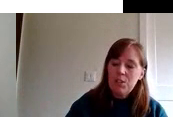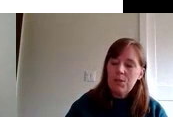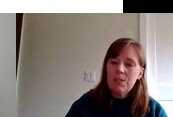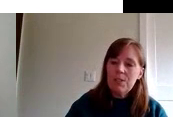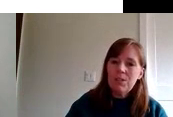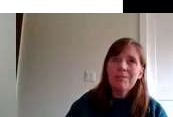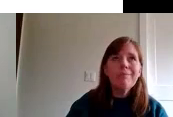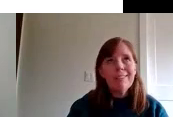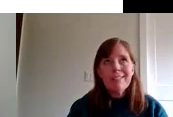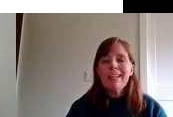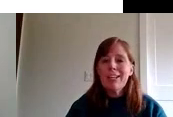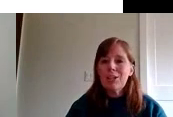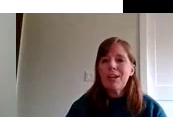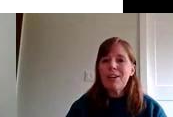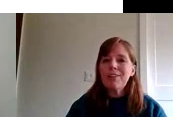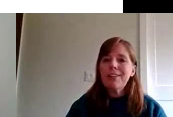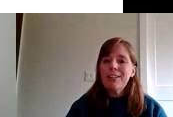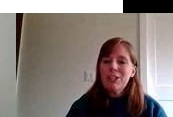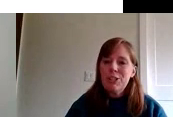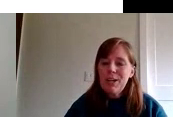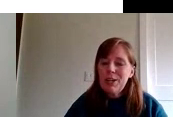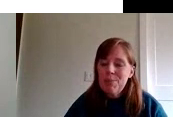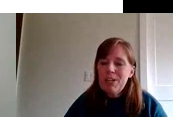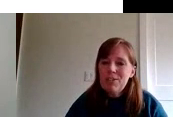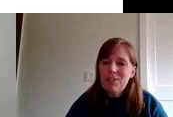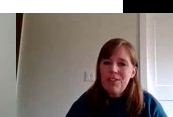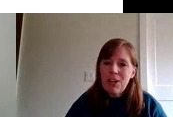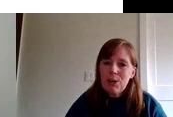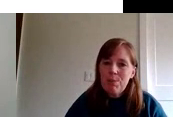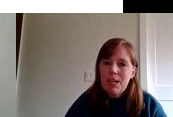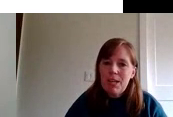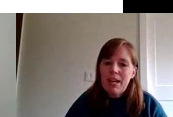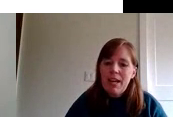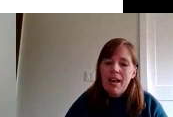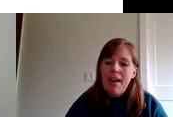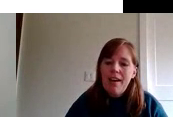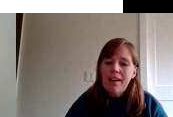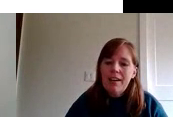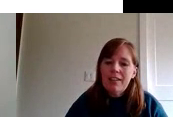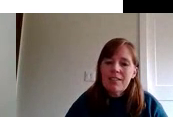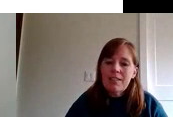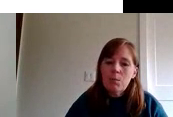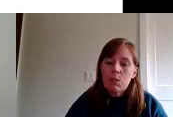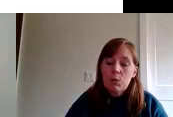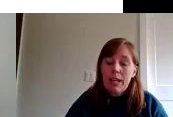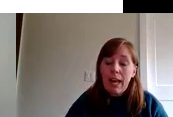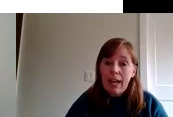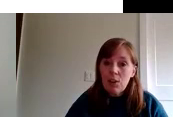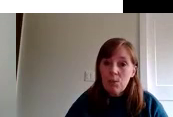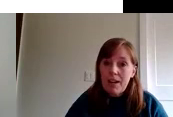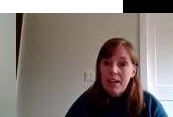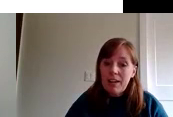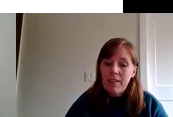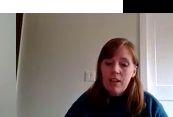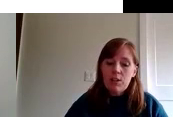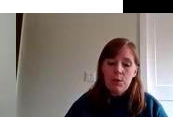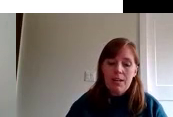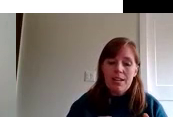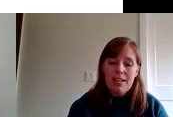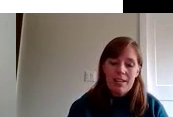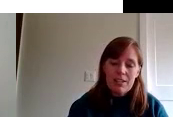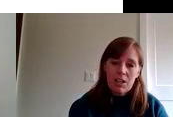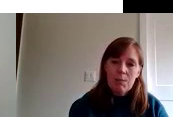story that a student second grader doing occupational therapy and was doing